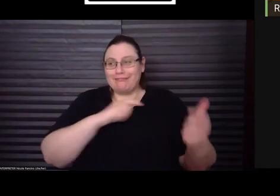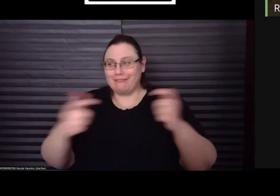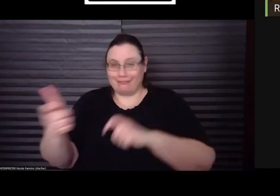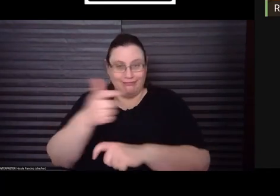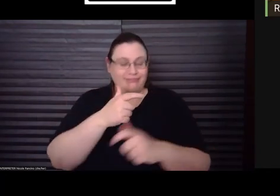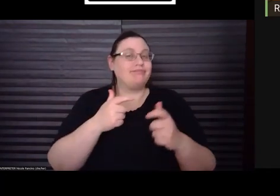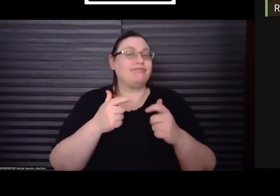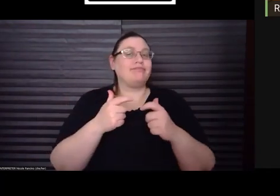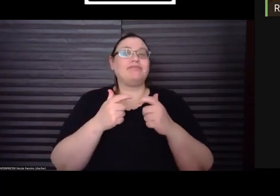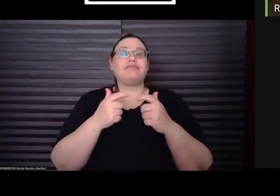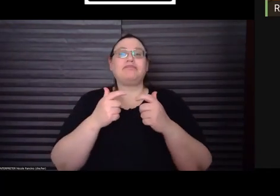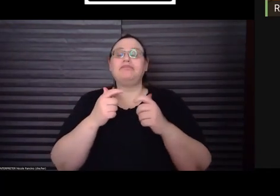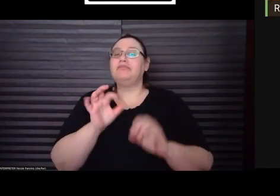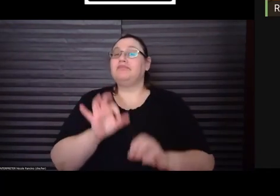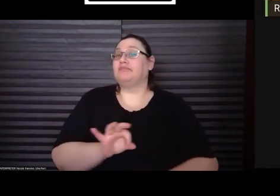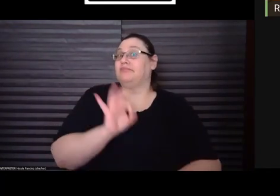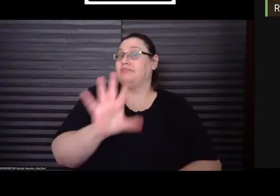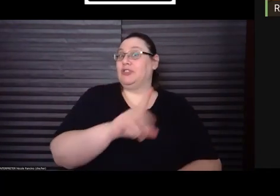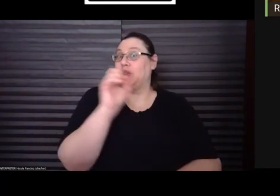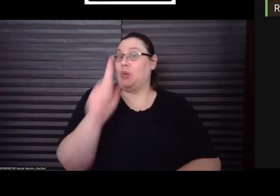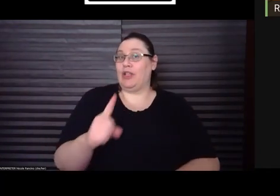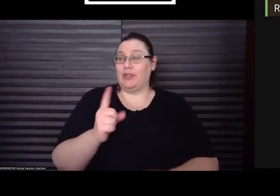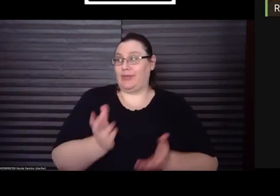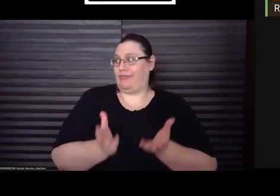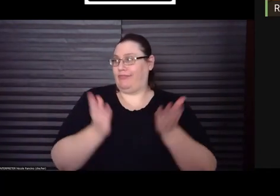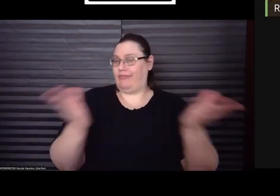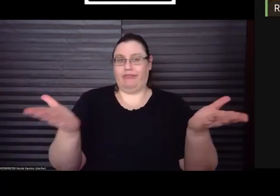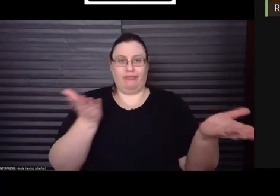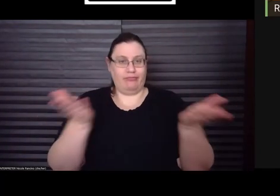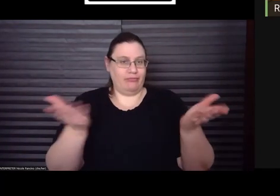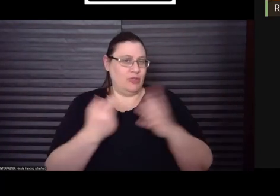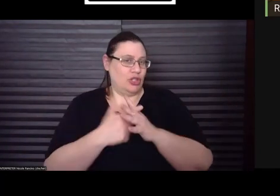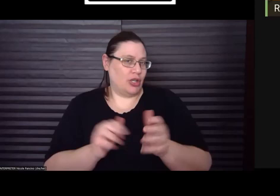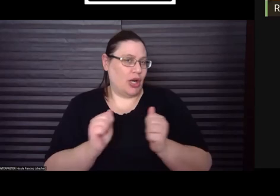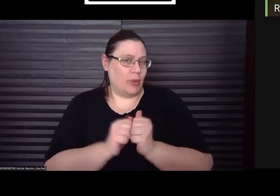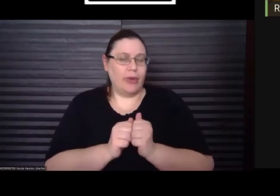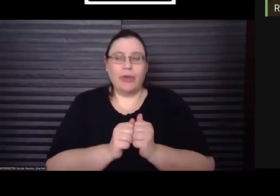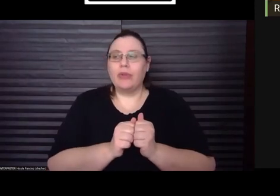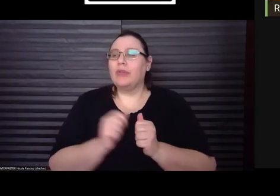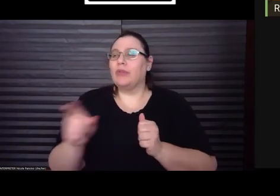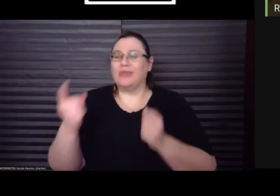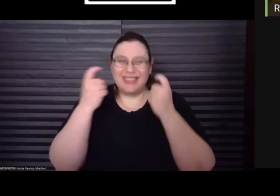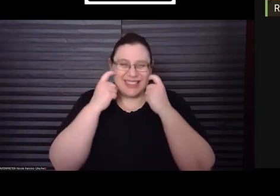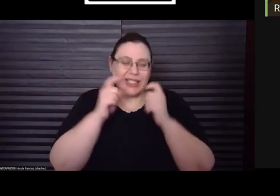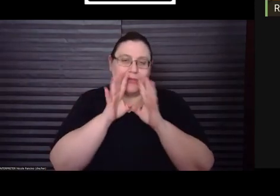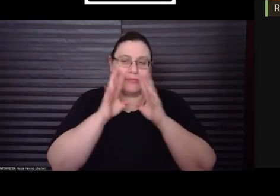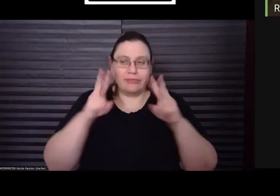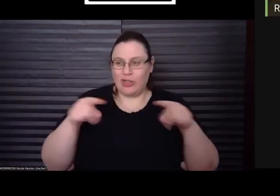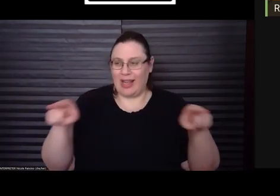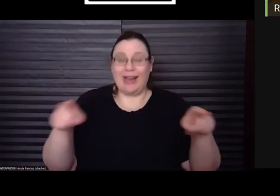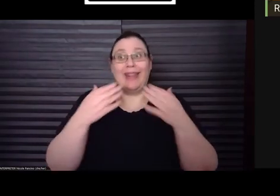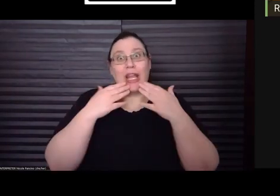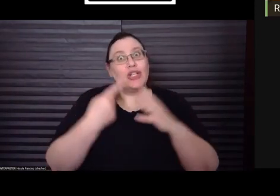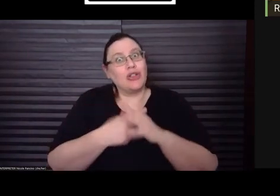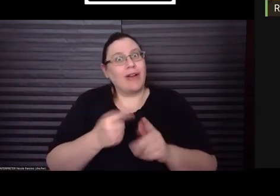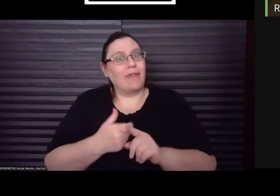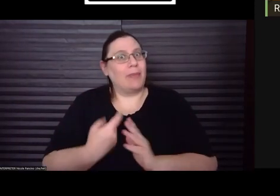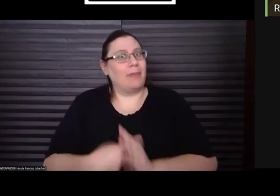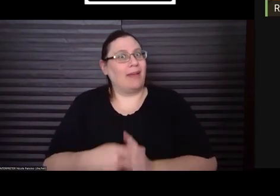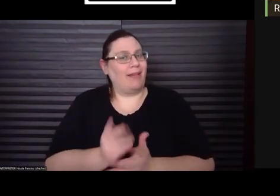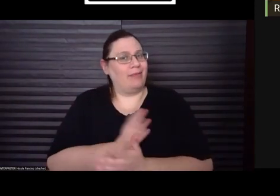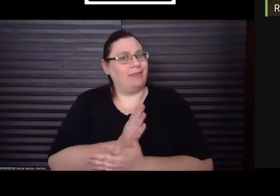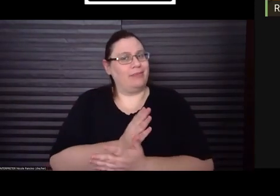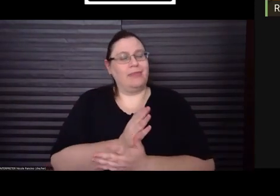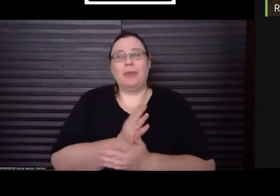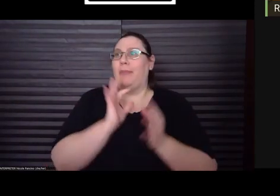thing. And I'm just going to throw something at both of you right up front, largely because you just read, and thank you for reading from the beginning of your book.